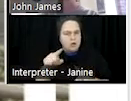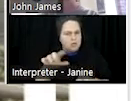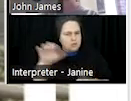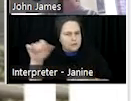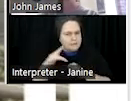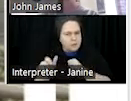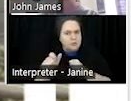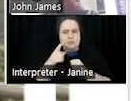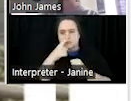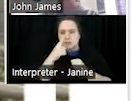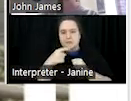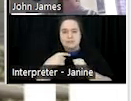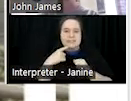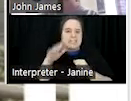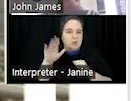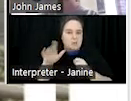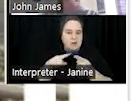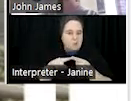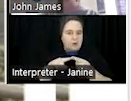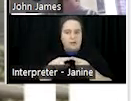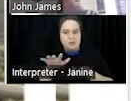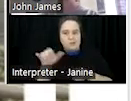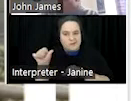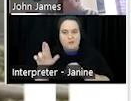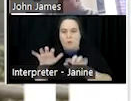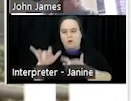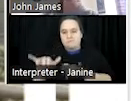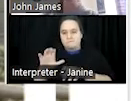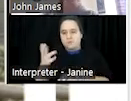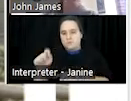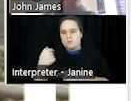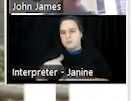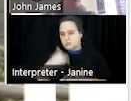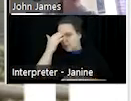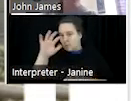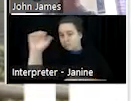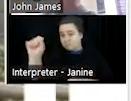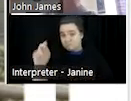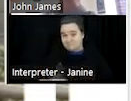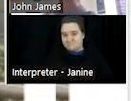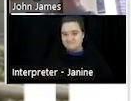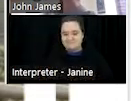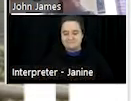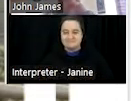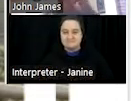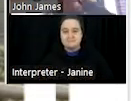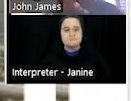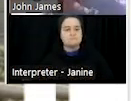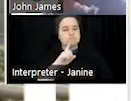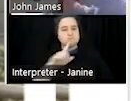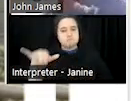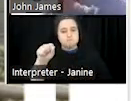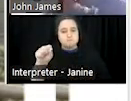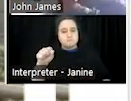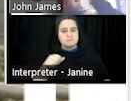early. If you could just say goodbye or type it in chat so we know that you're leaving, that would be great. Yeah, I have to